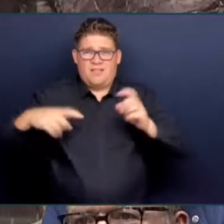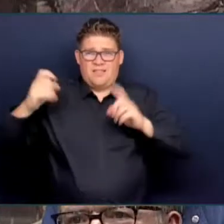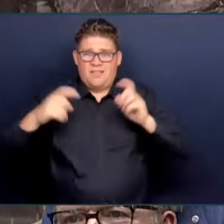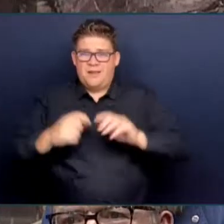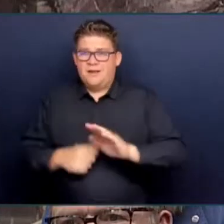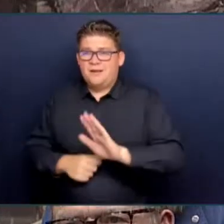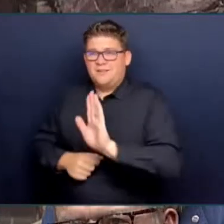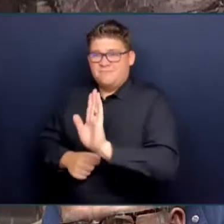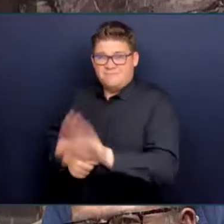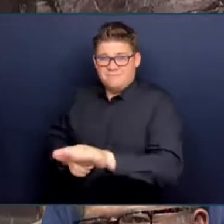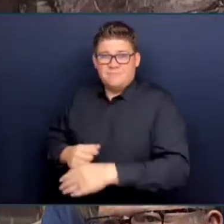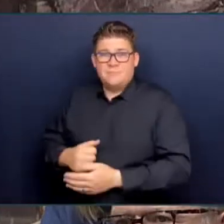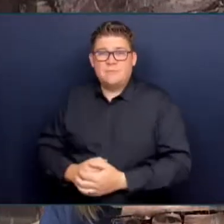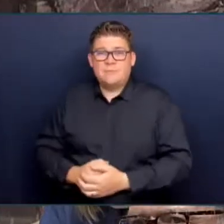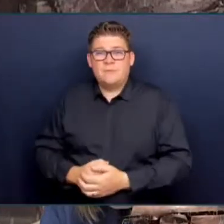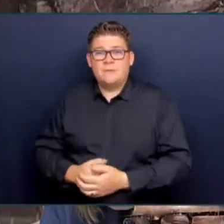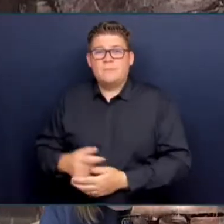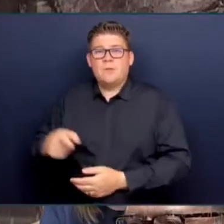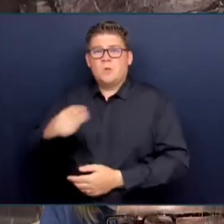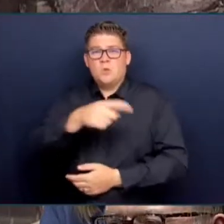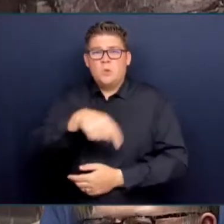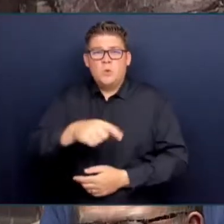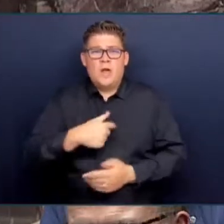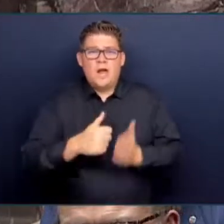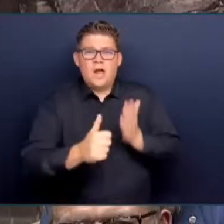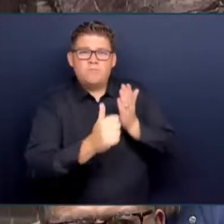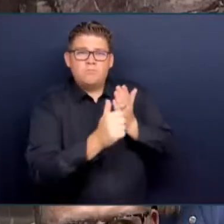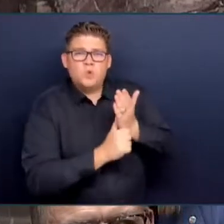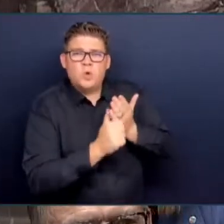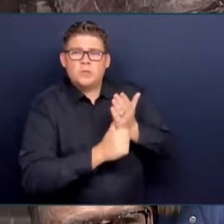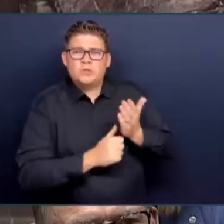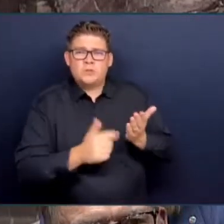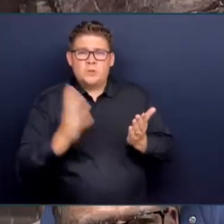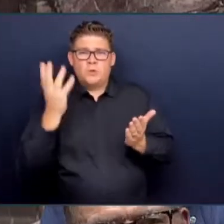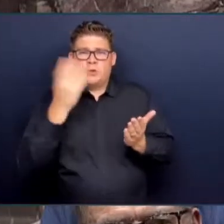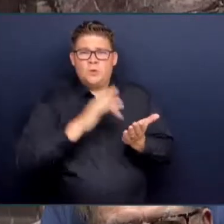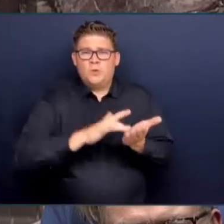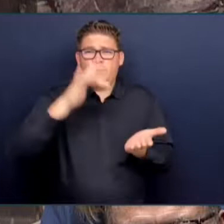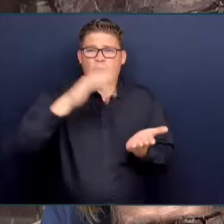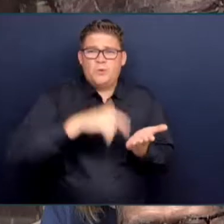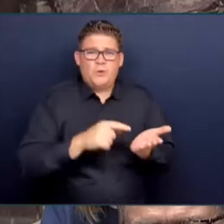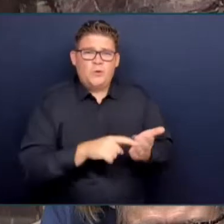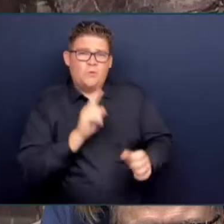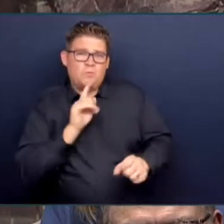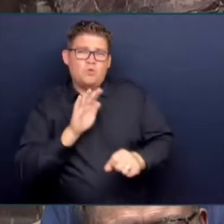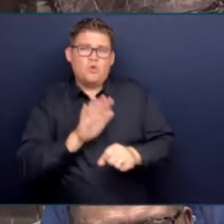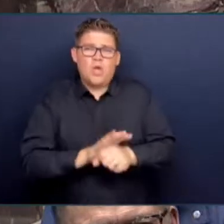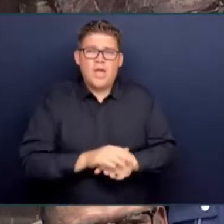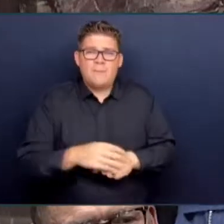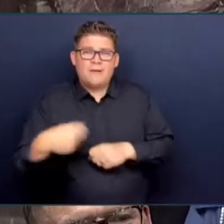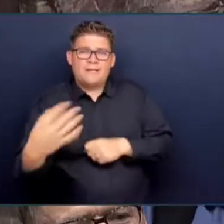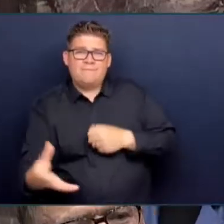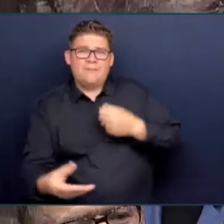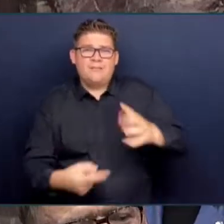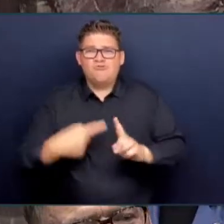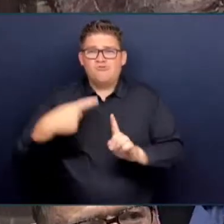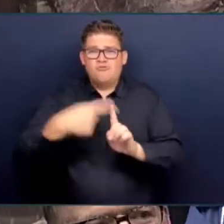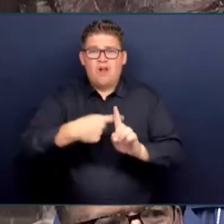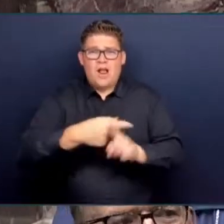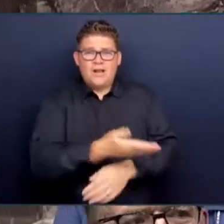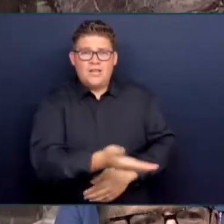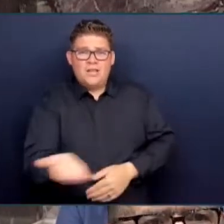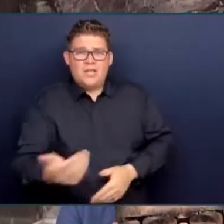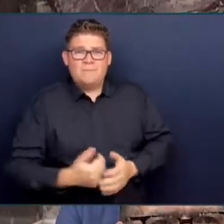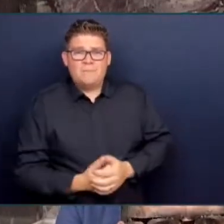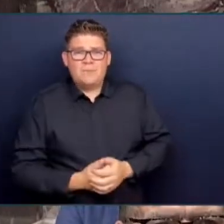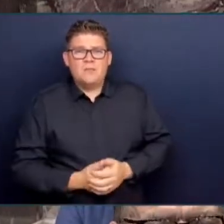brochures all about the promises to renters in British Columbia. Let's look at the record of this government. Let's look at the fact that under